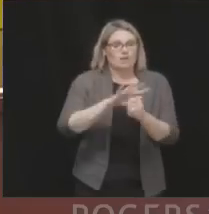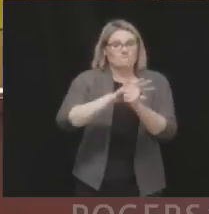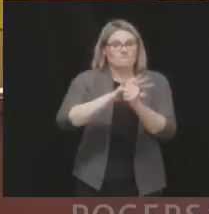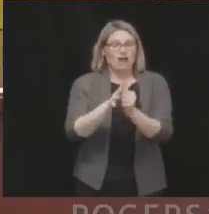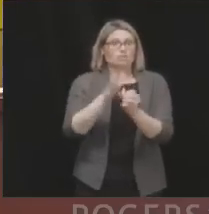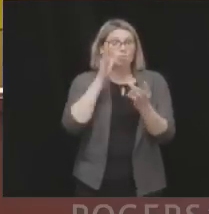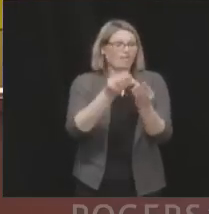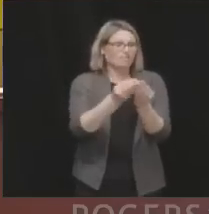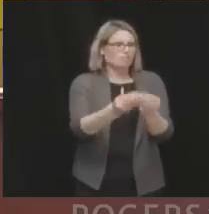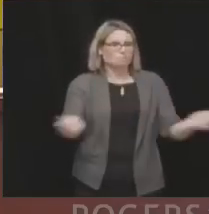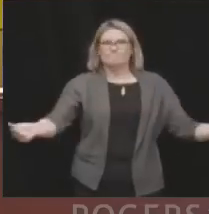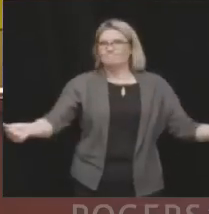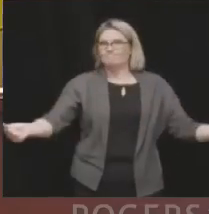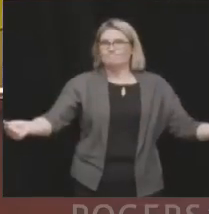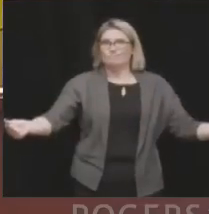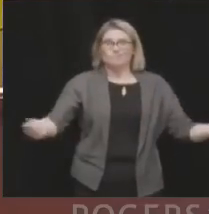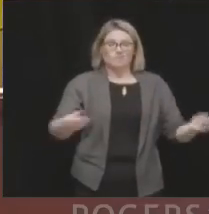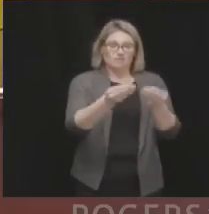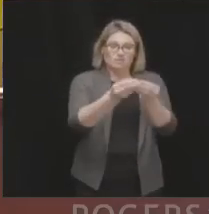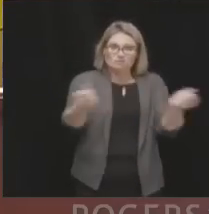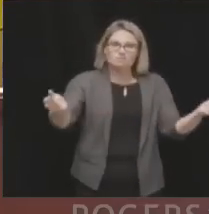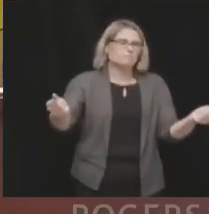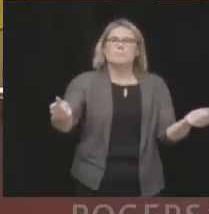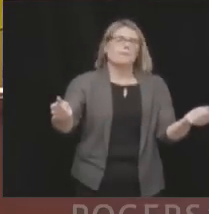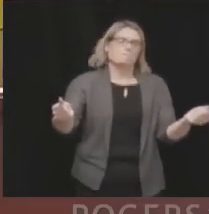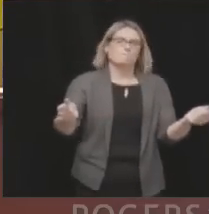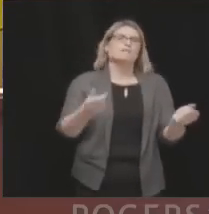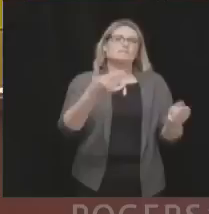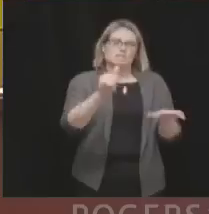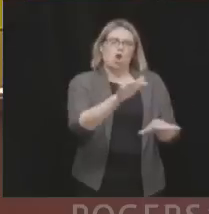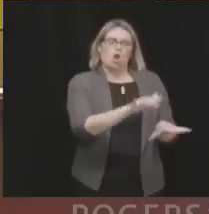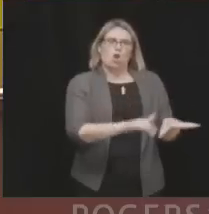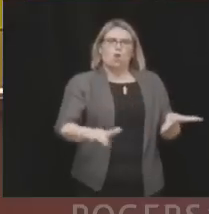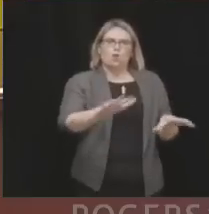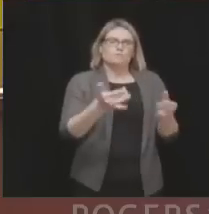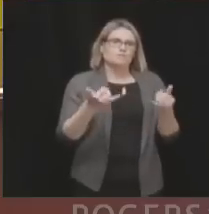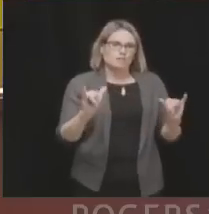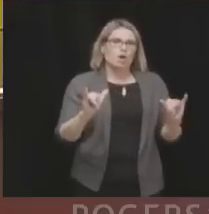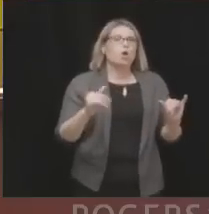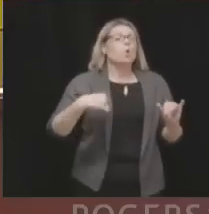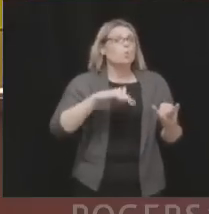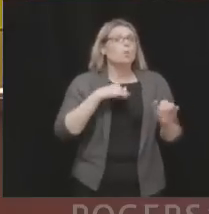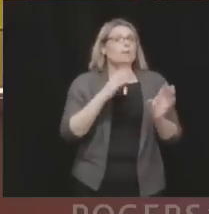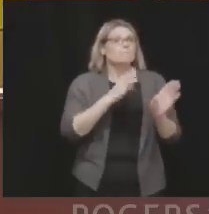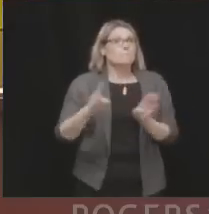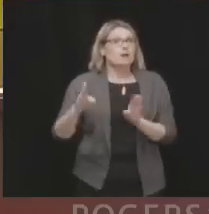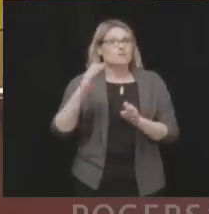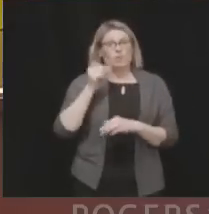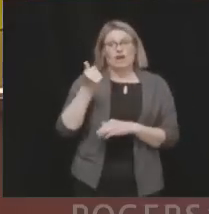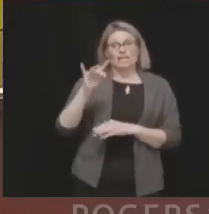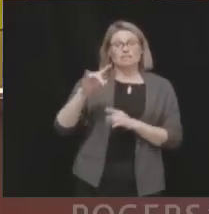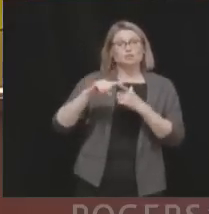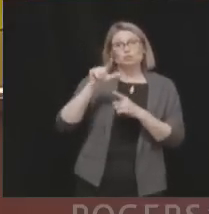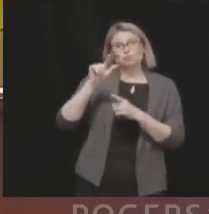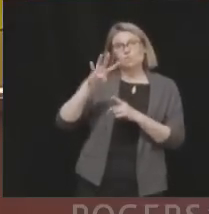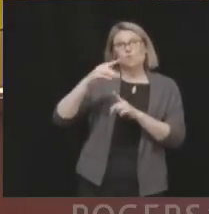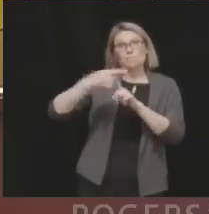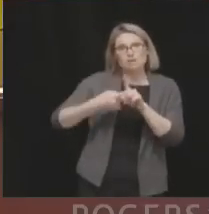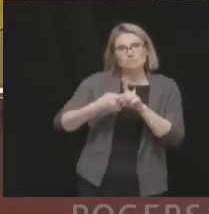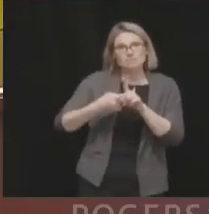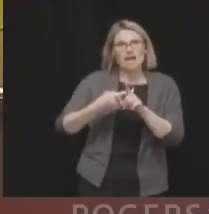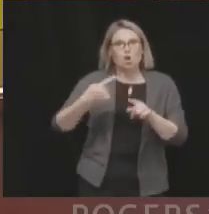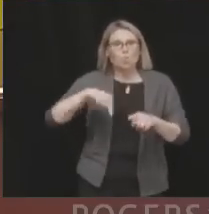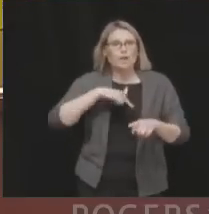possible. Will we be 100% successful? Again, it depends on how you define success. If you define success as having an